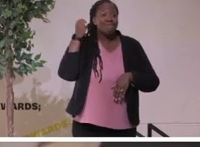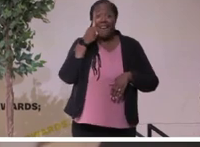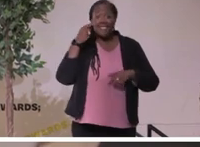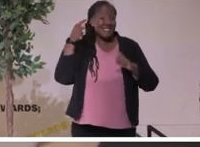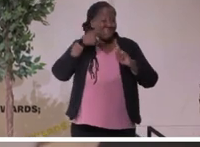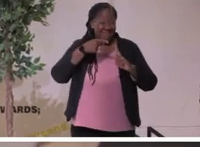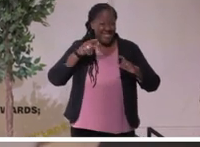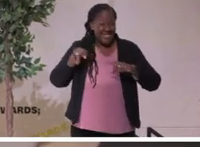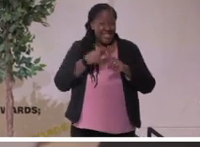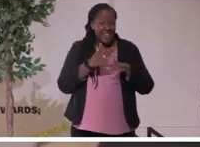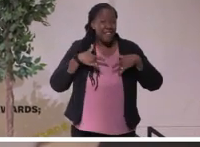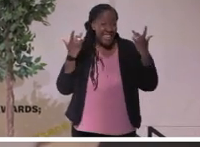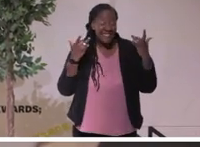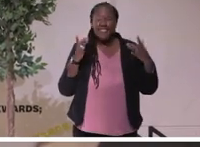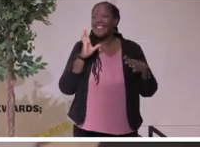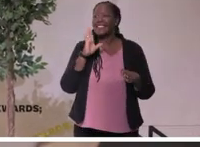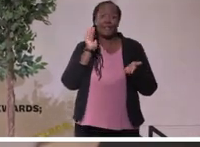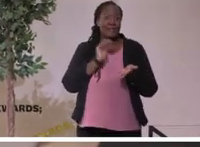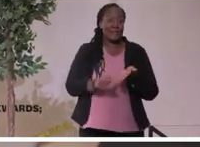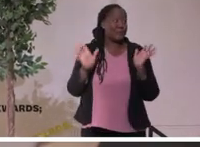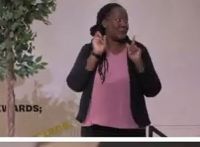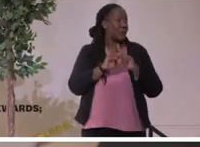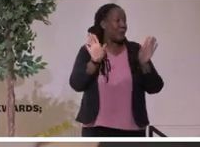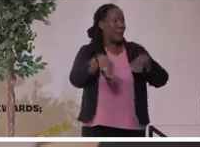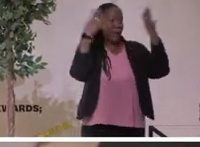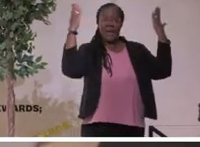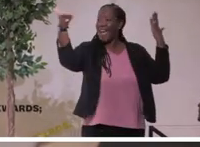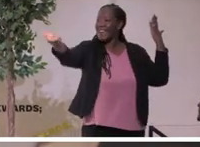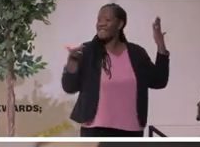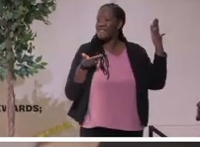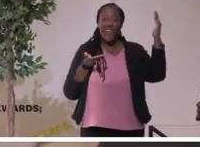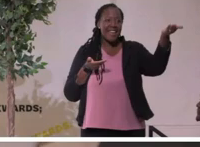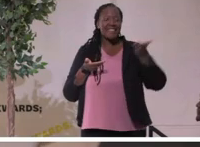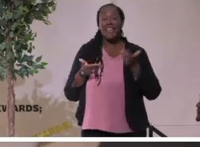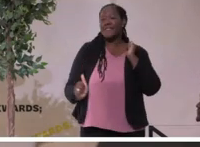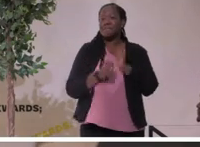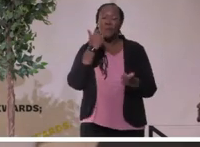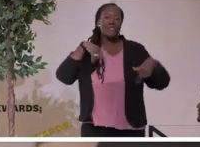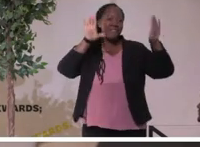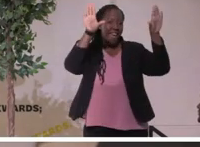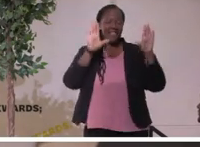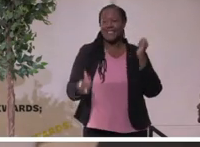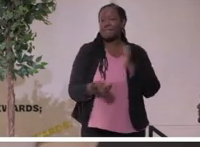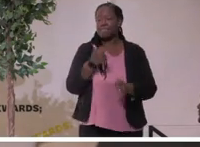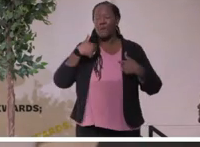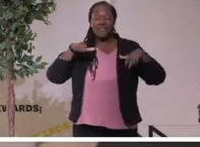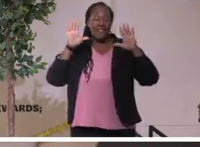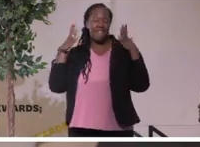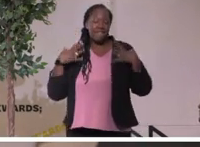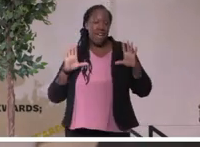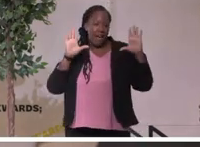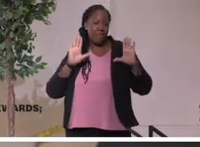thing is that it gives us an excuse to invite the most fantastic, most fabulous, most